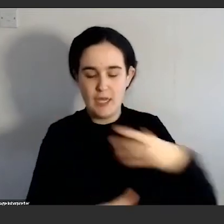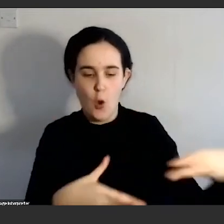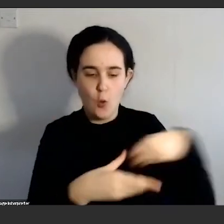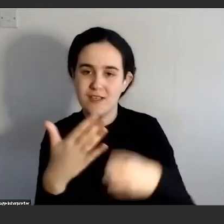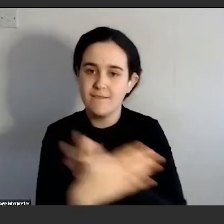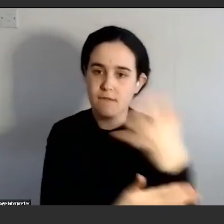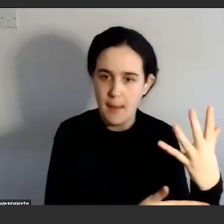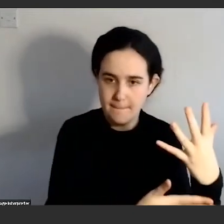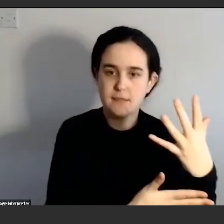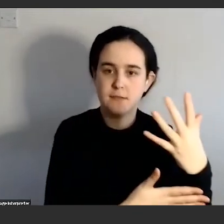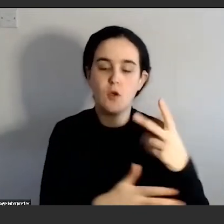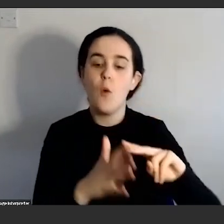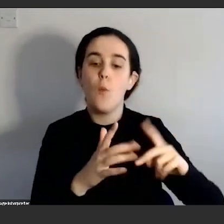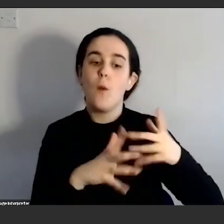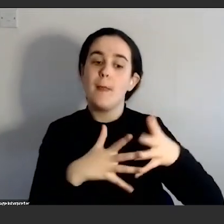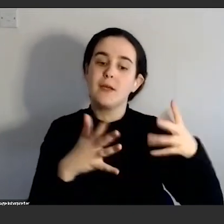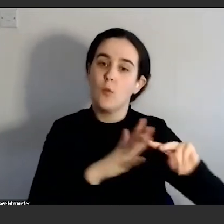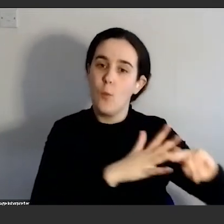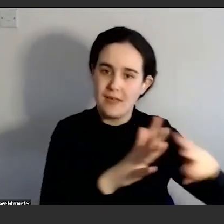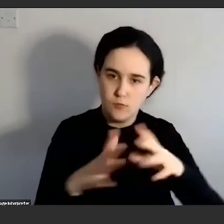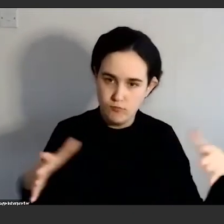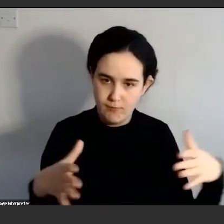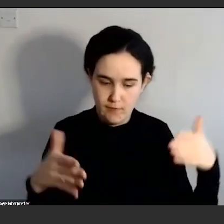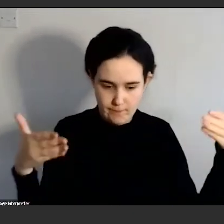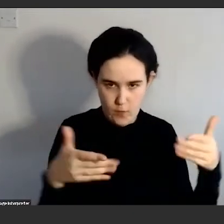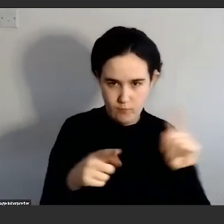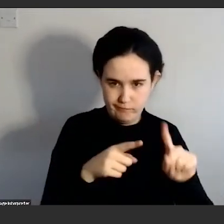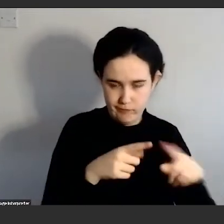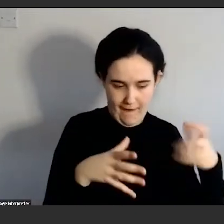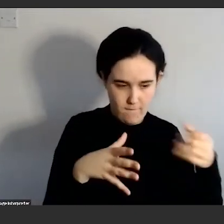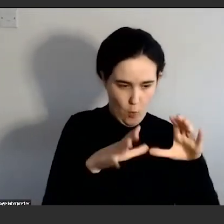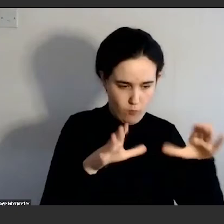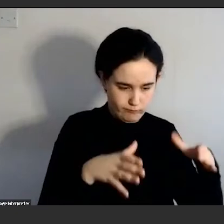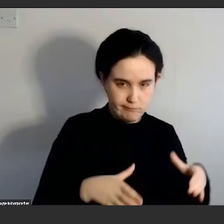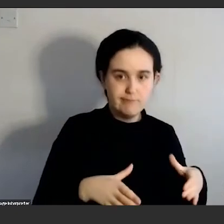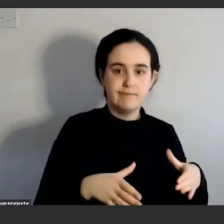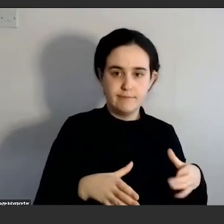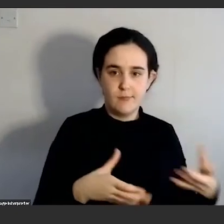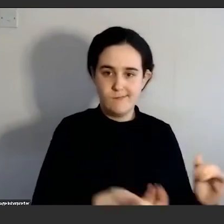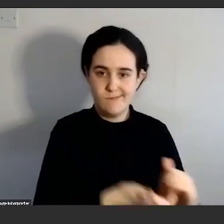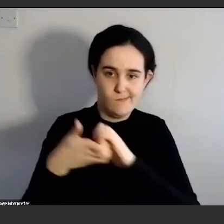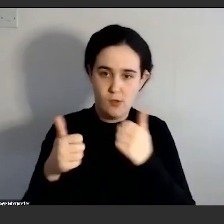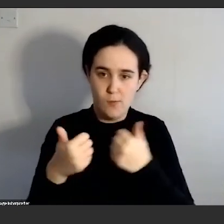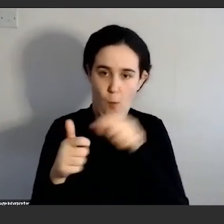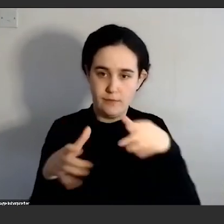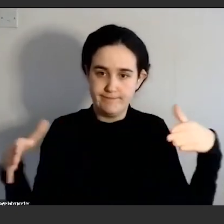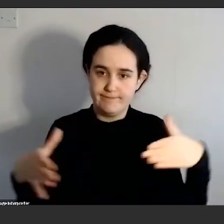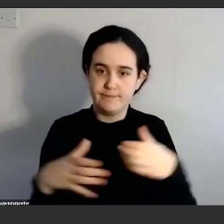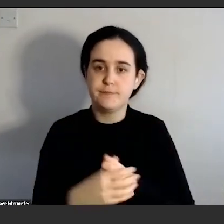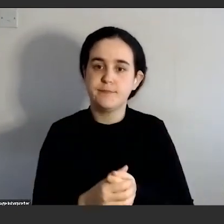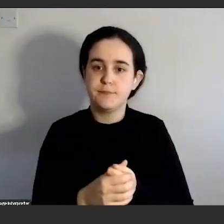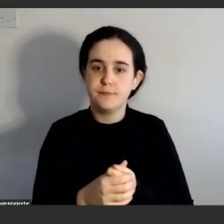just briefly at the start like to thank WHO, Norway, Ghana, and the International Disability Alliance for bringing us together,